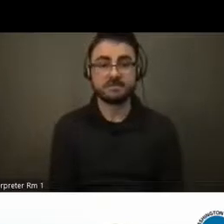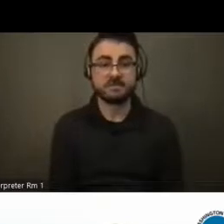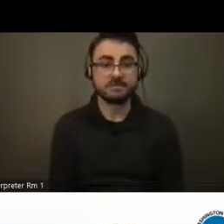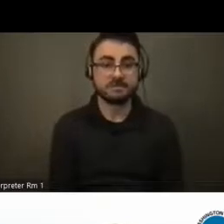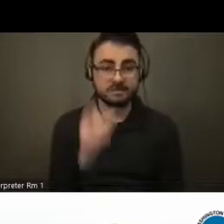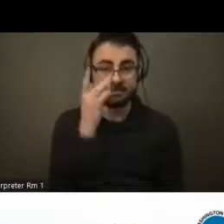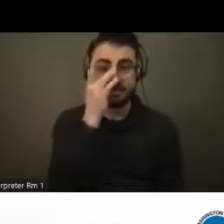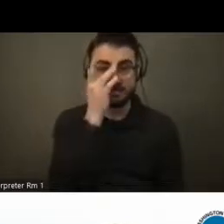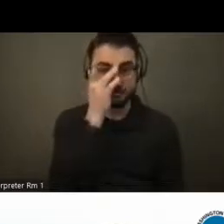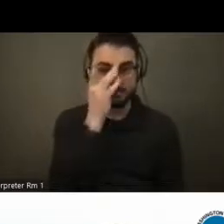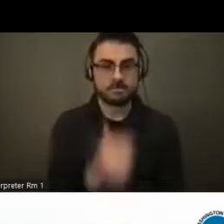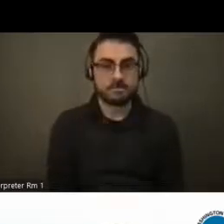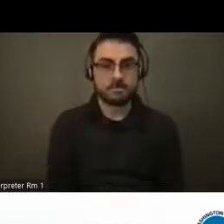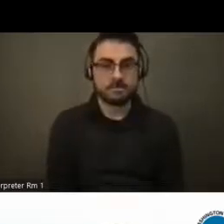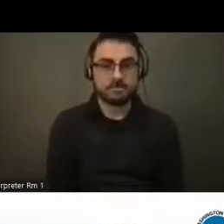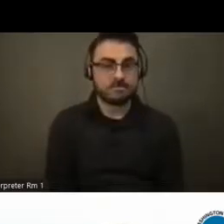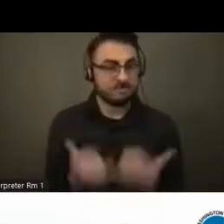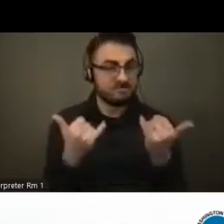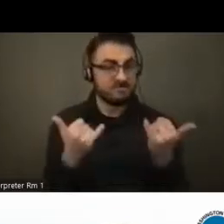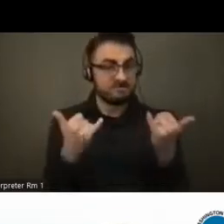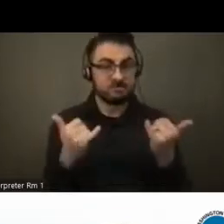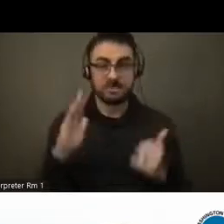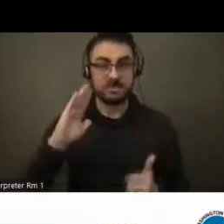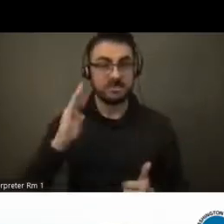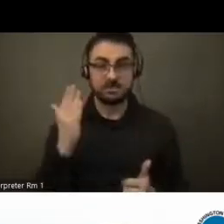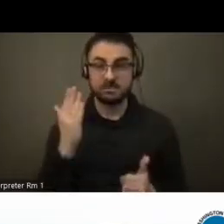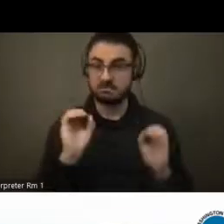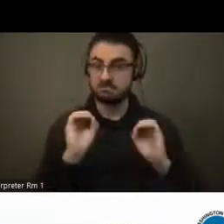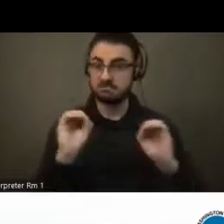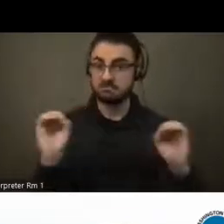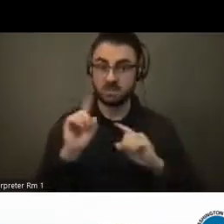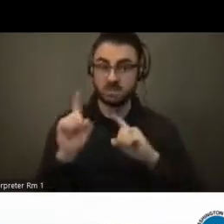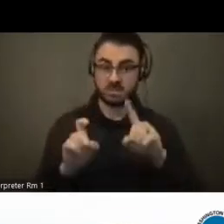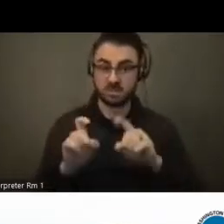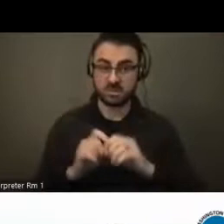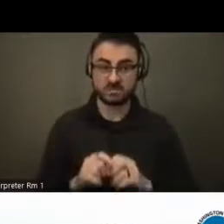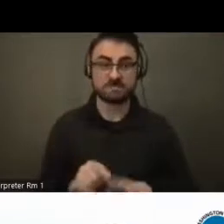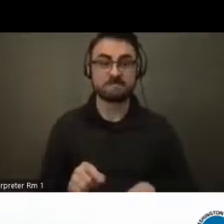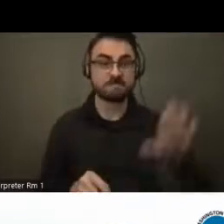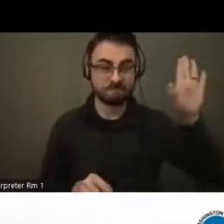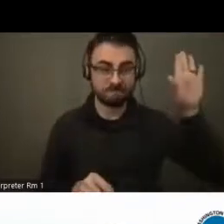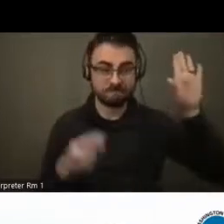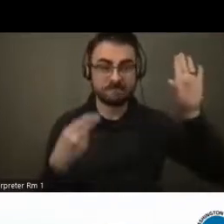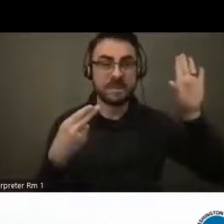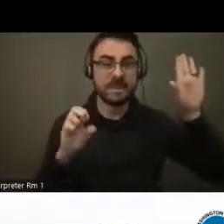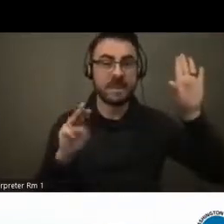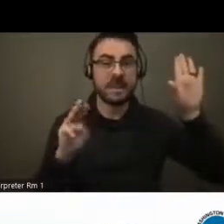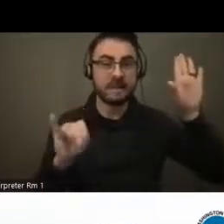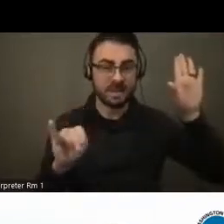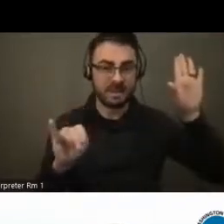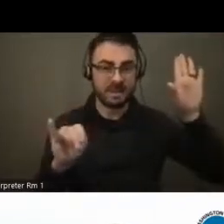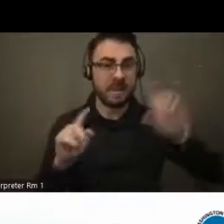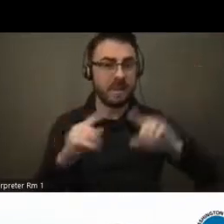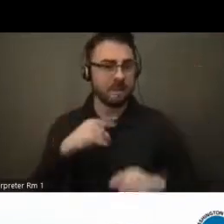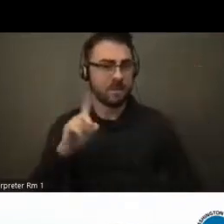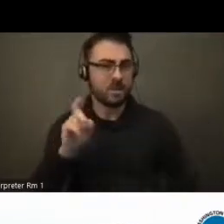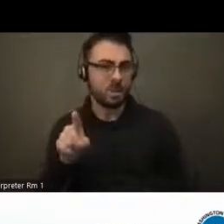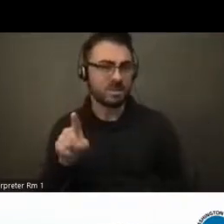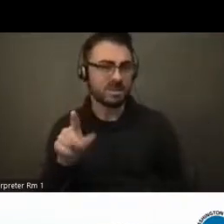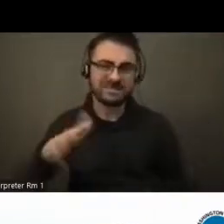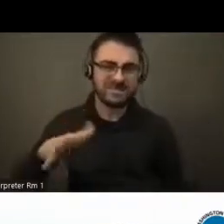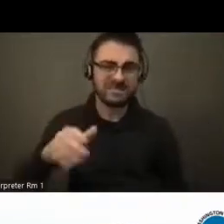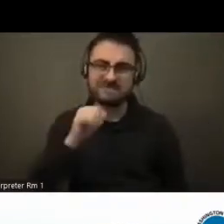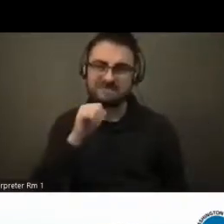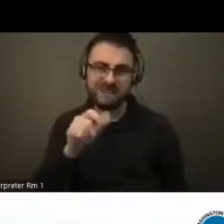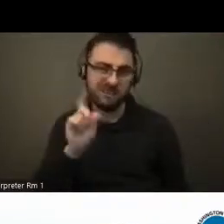Does not appear to have any. I have one question, but Sure, it's not Hemi. a question. Actually, it's not a